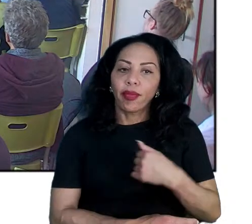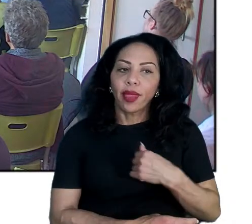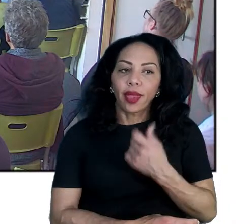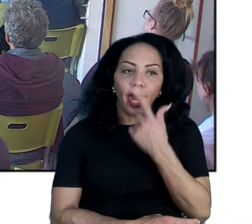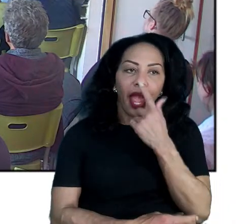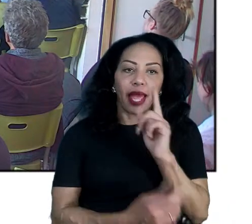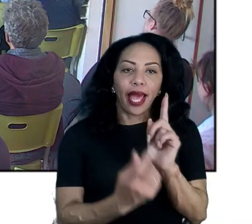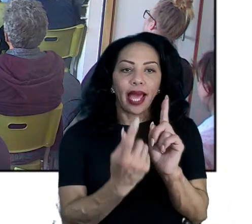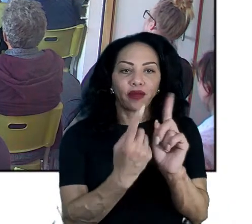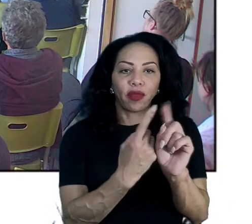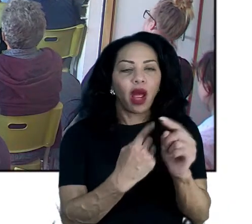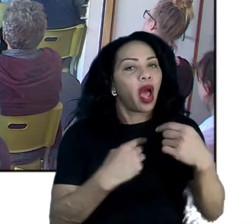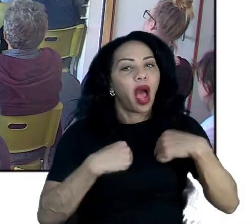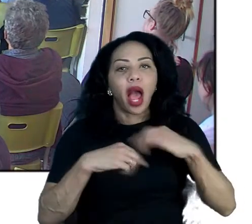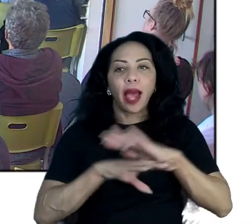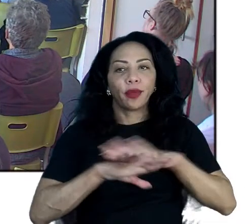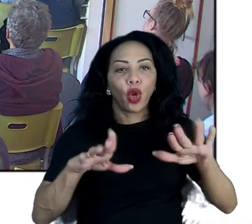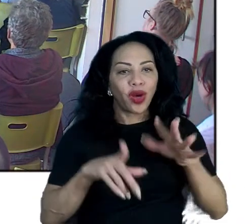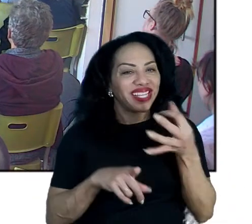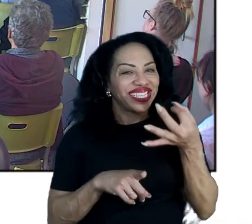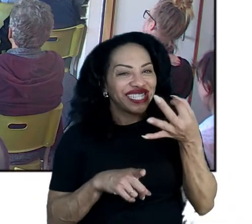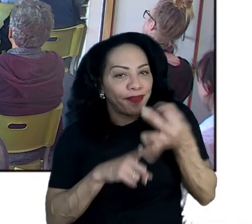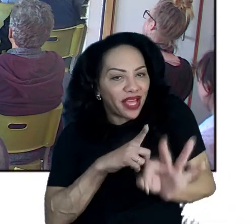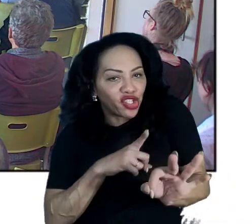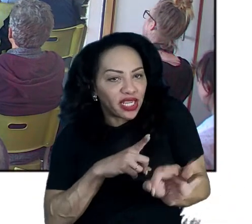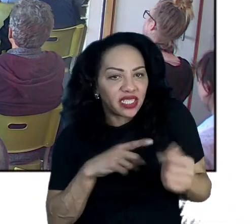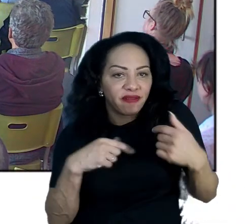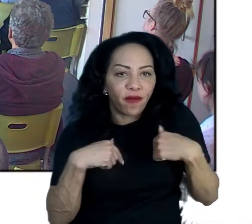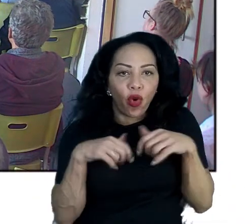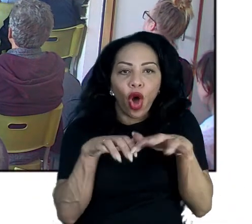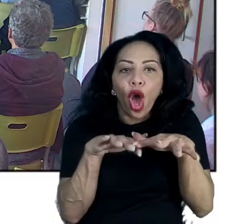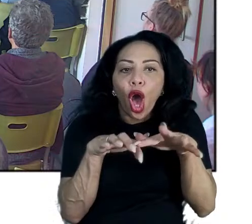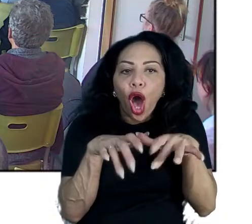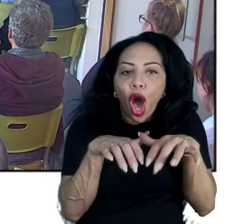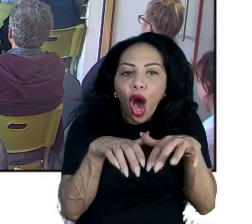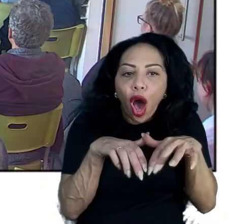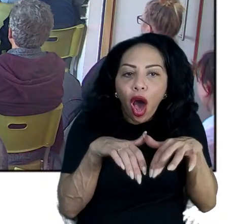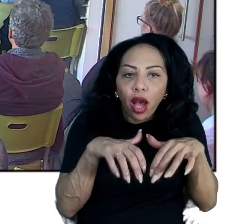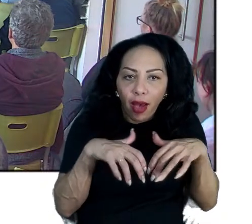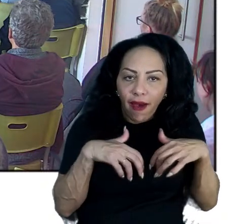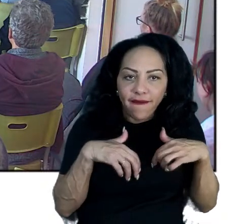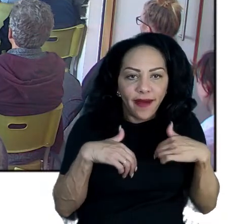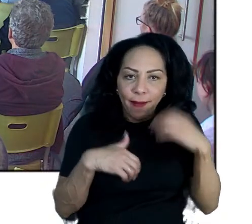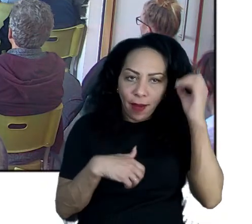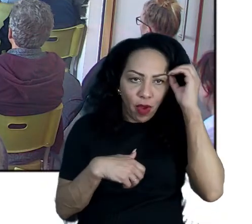not an archivist, and I don't know if there are any archivists in the room, but